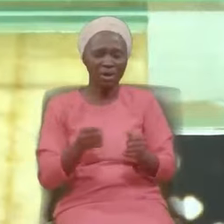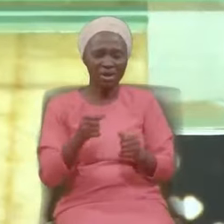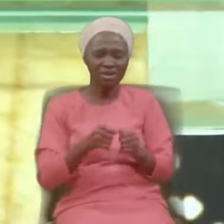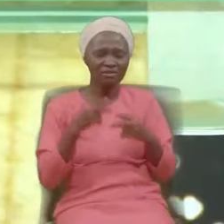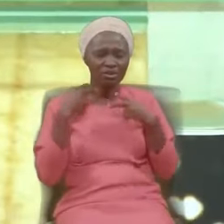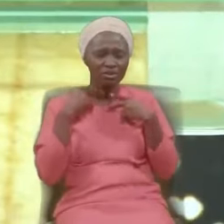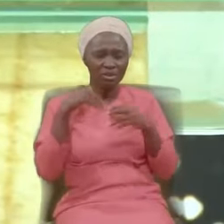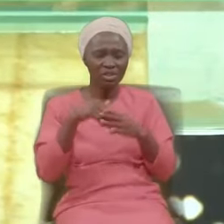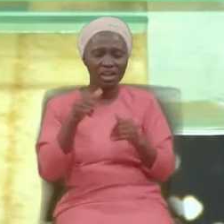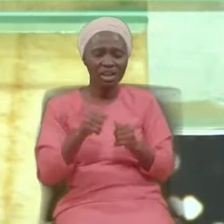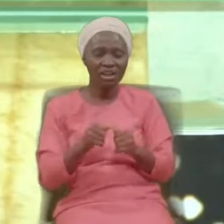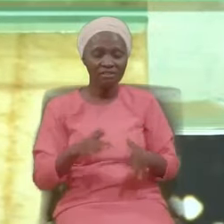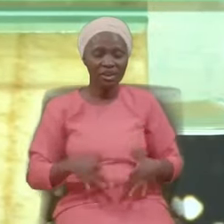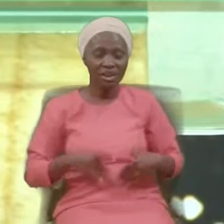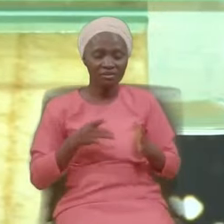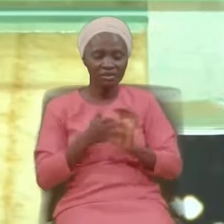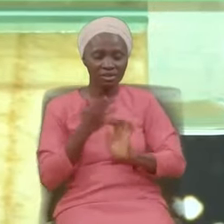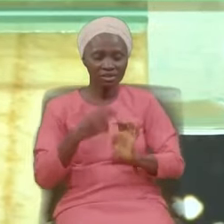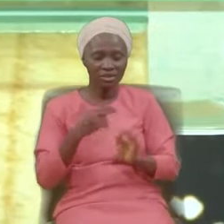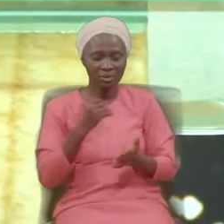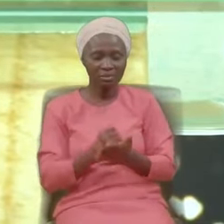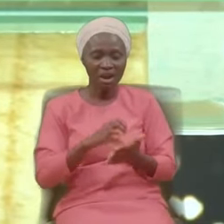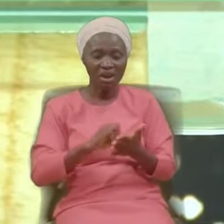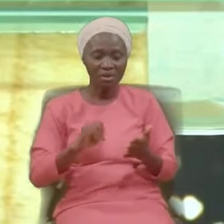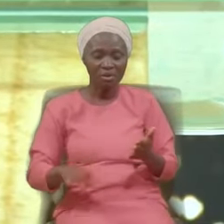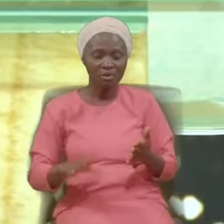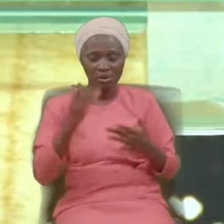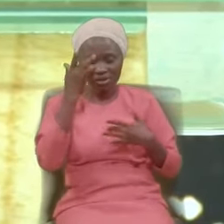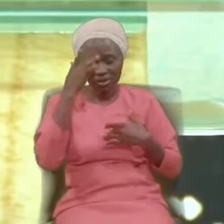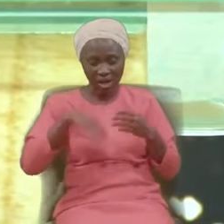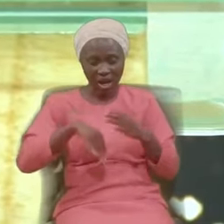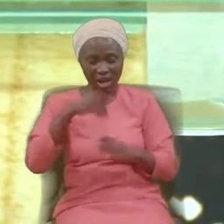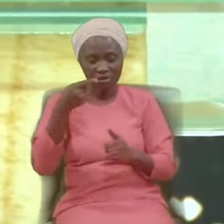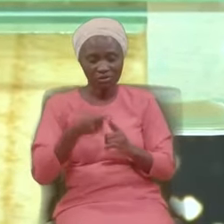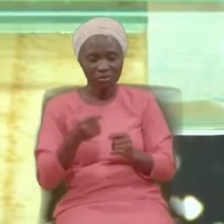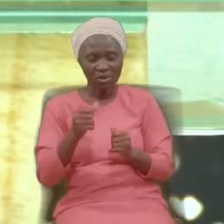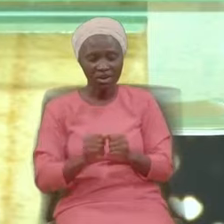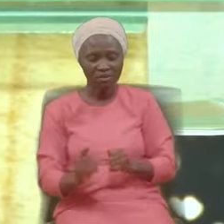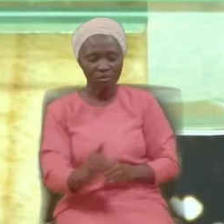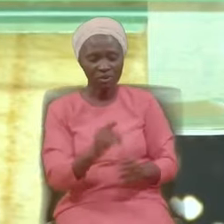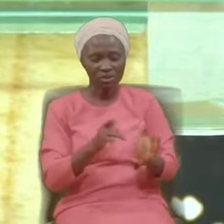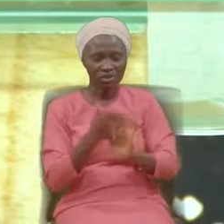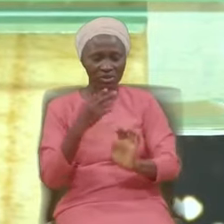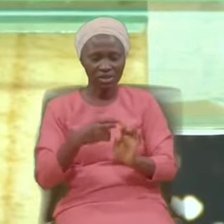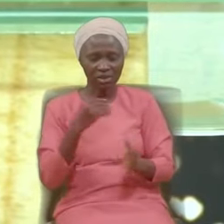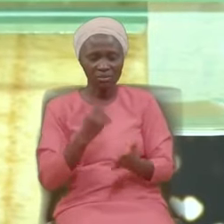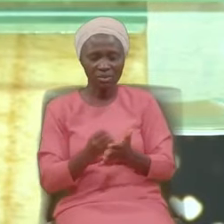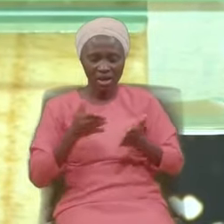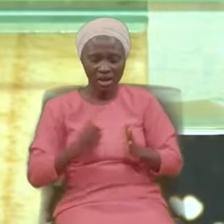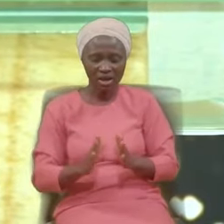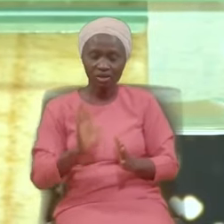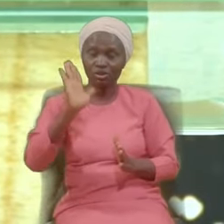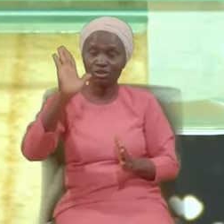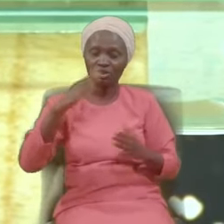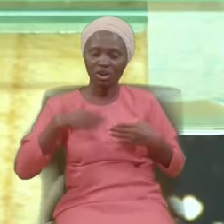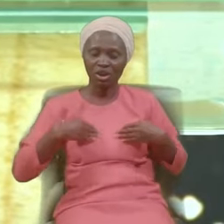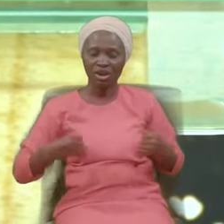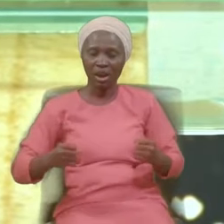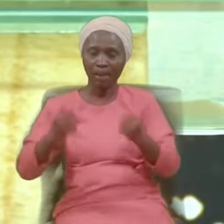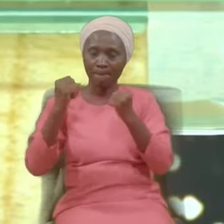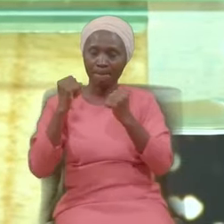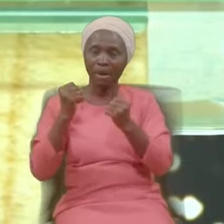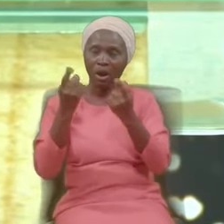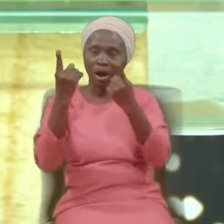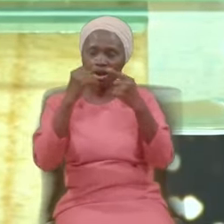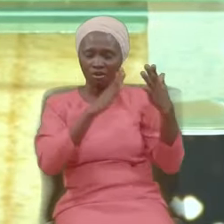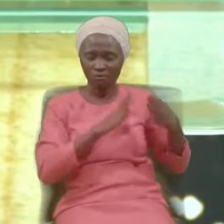life. Remove disease from everyone. And let your healing virtue flow through the body of everyone right